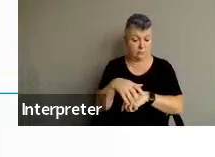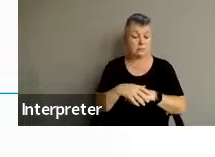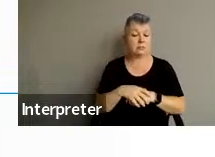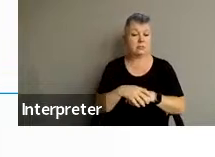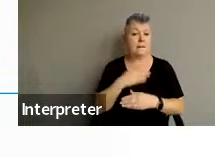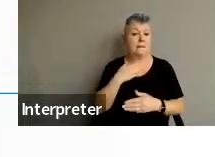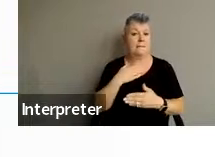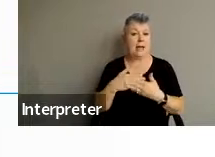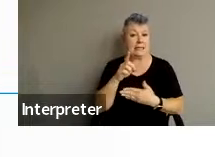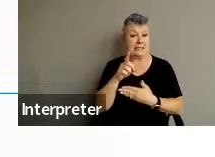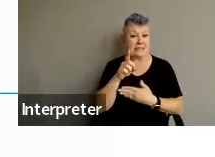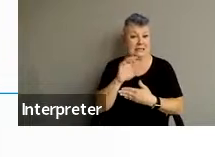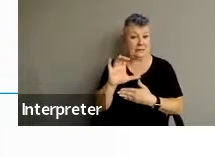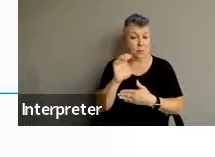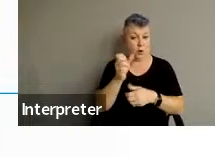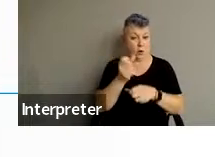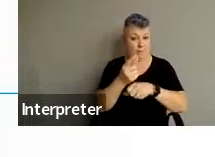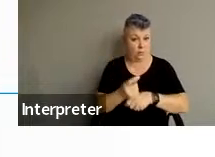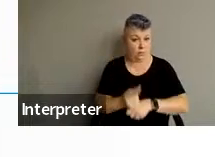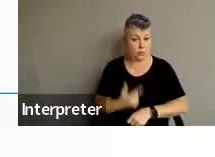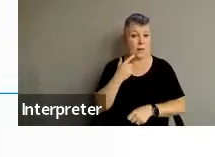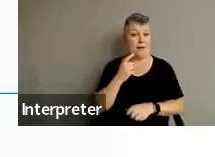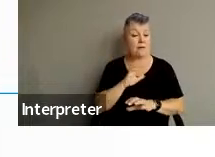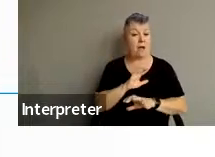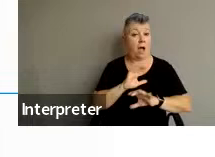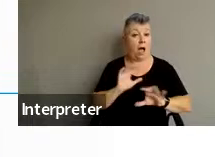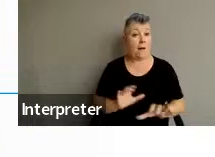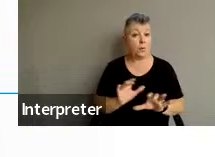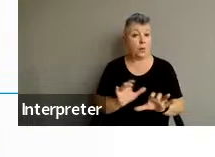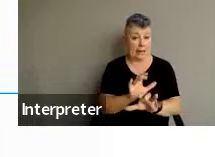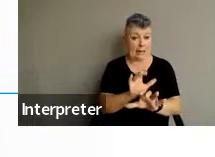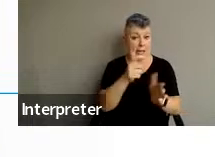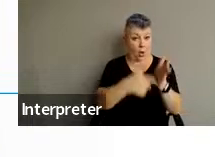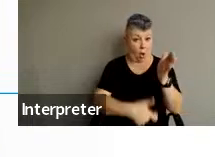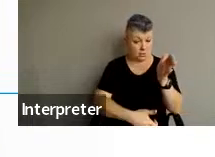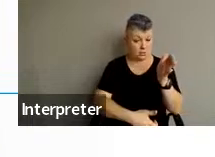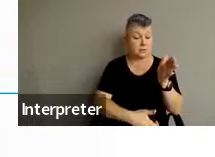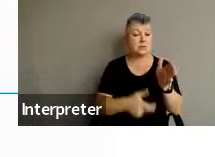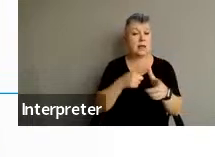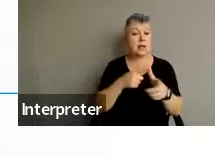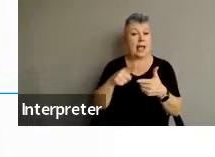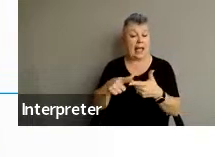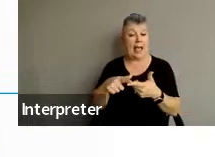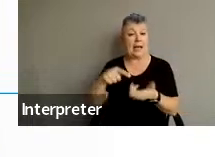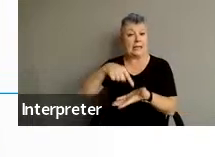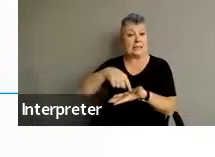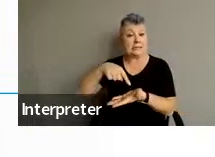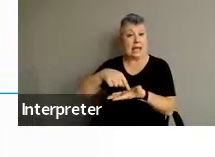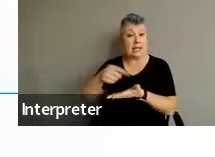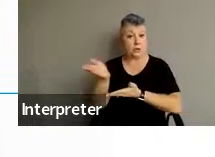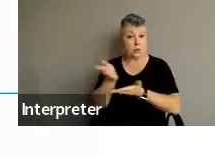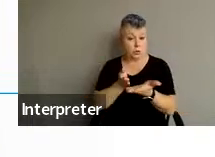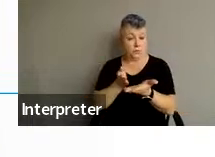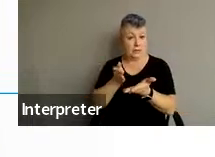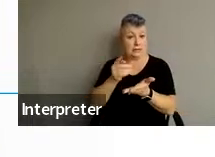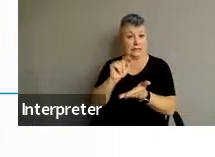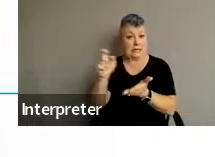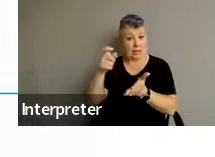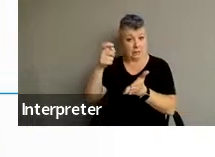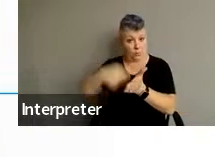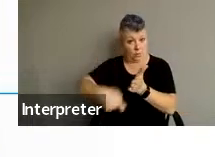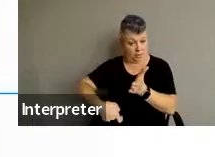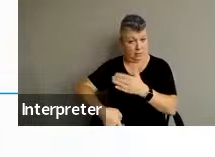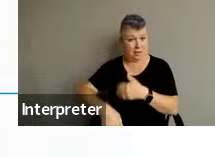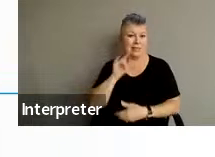that are set. One is the operating tax rate for operating expenses, and the other is the debt service tax rate, which pays for principal